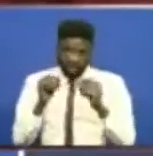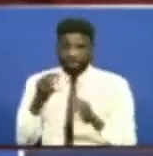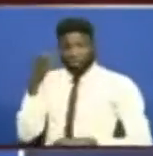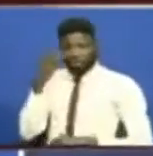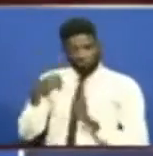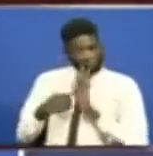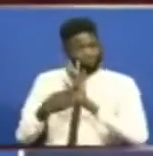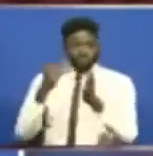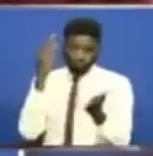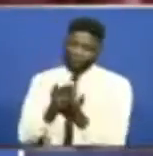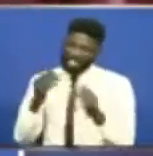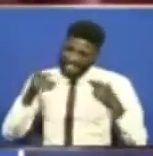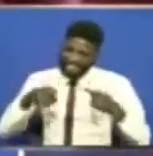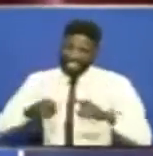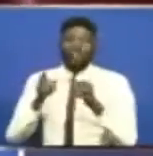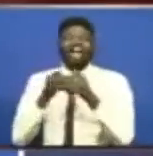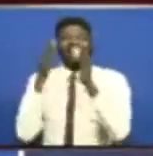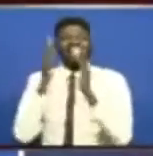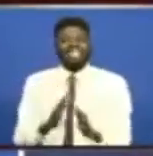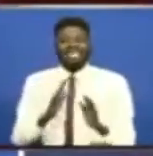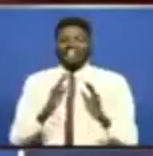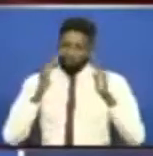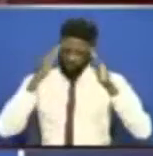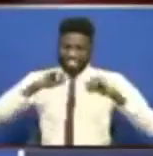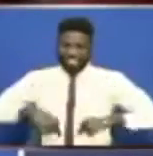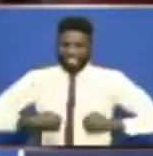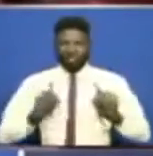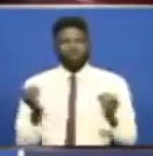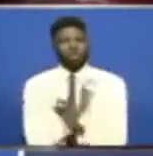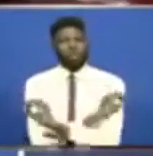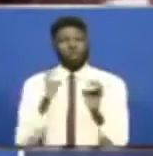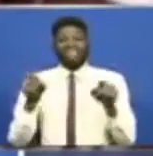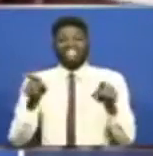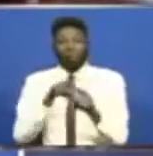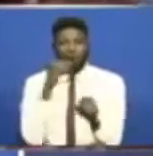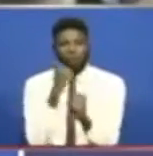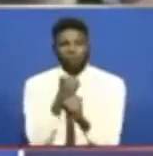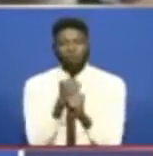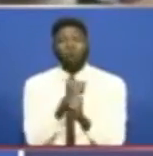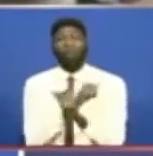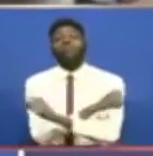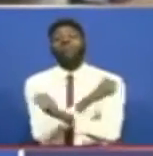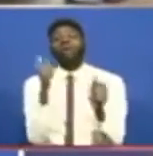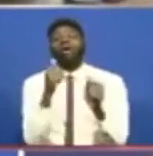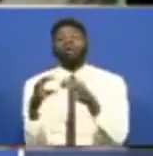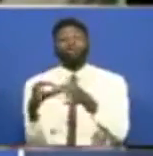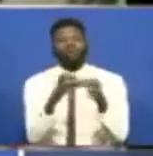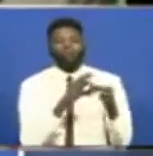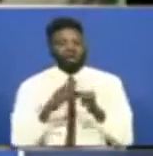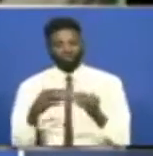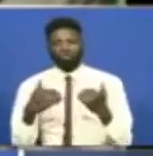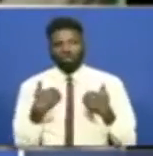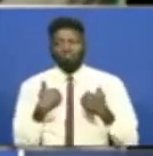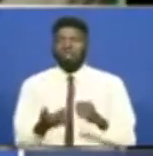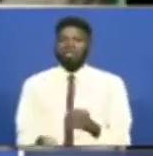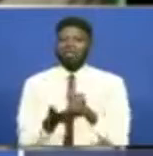kiongozi asiyejipenda na aliye na uhusiano mwema wa kikazi ambaye ataunganisha eneo hilo.